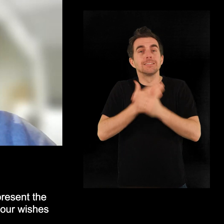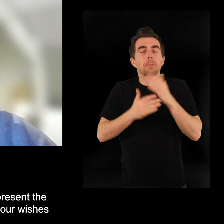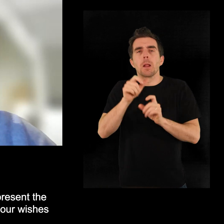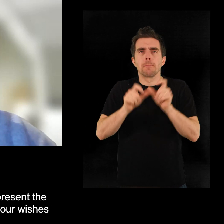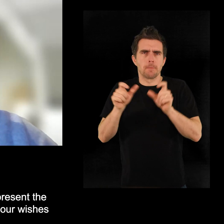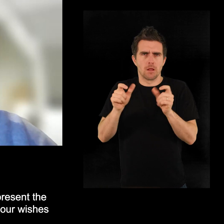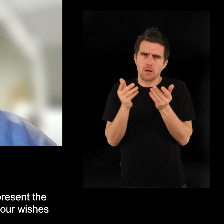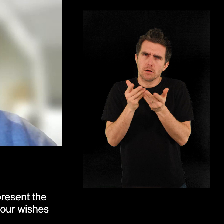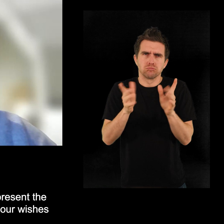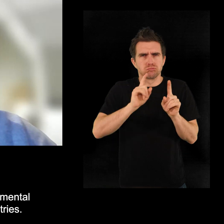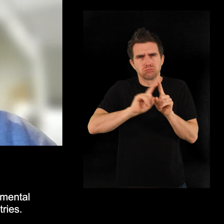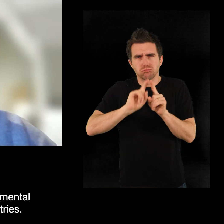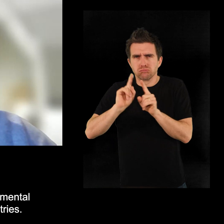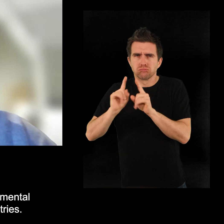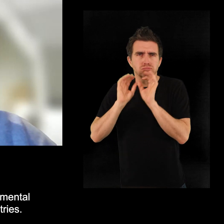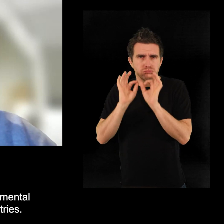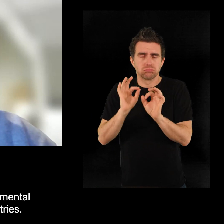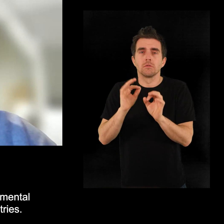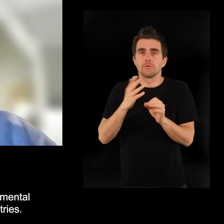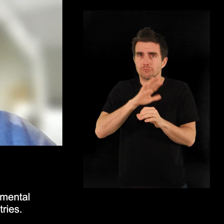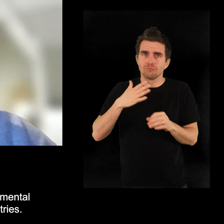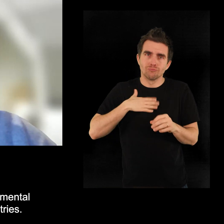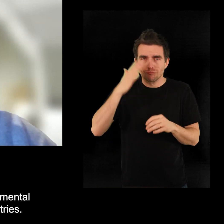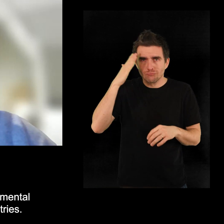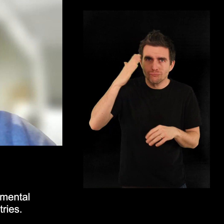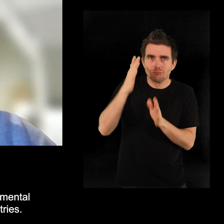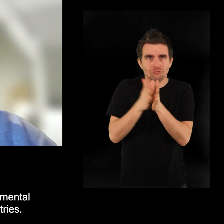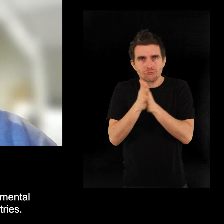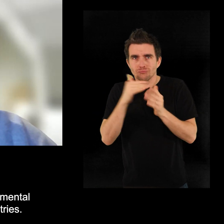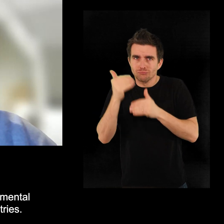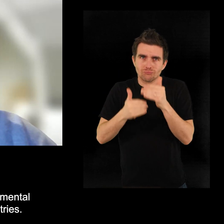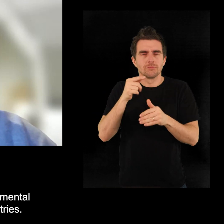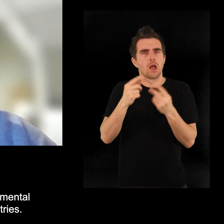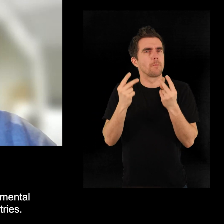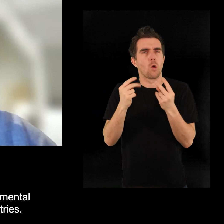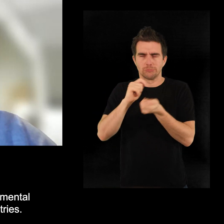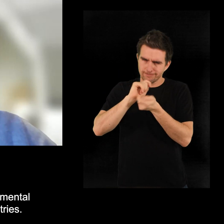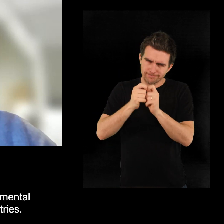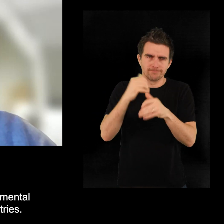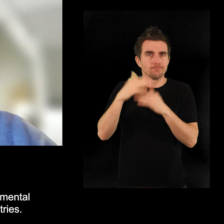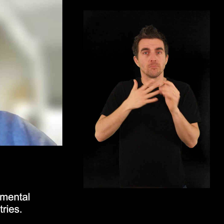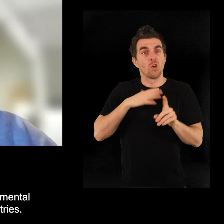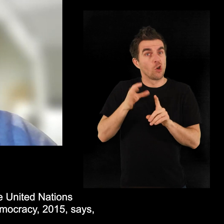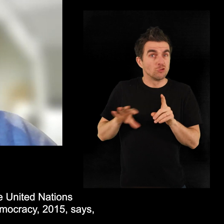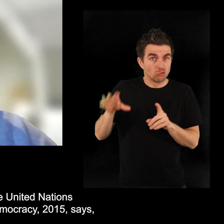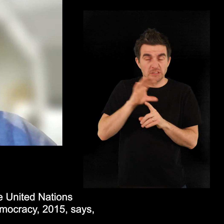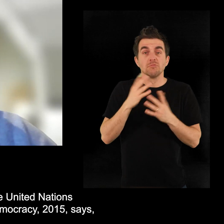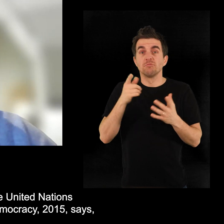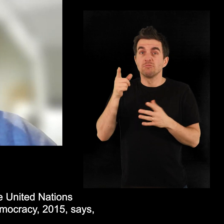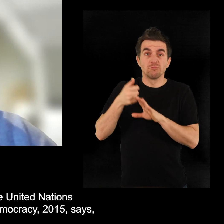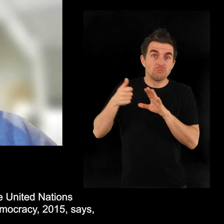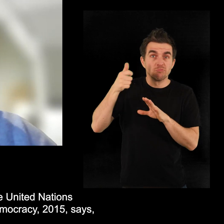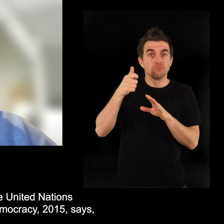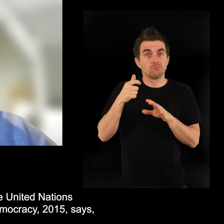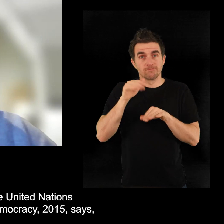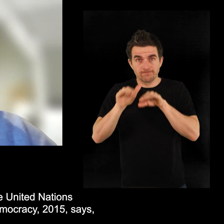disabled people, our wishes and aspirations as the fundamental change motto in all our countries. The General Secretary